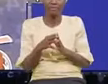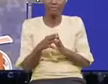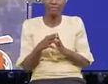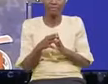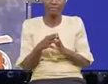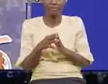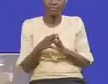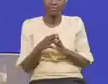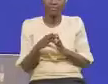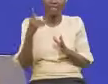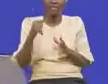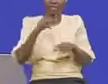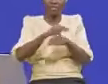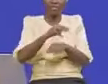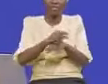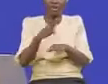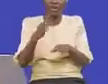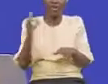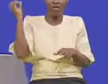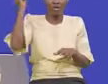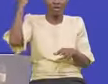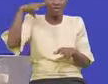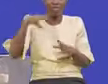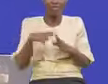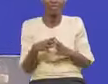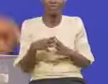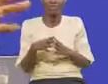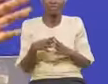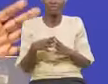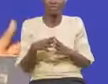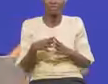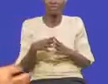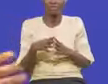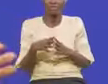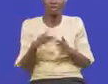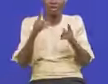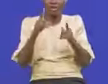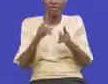The ministry of grace.